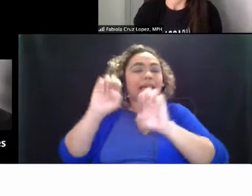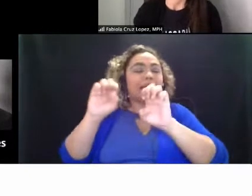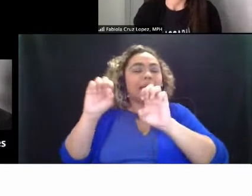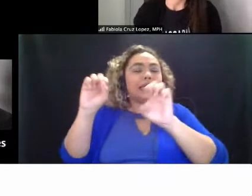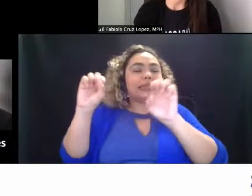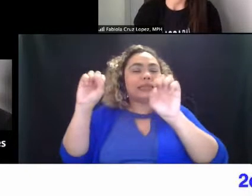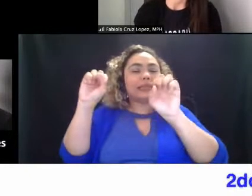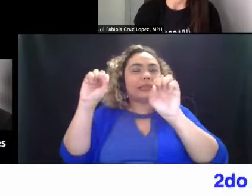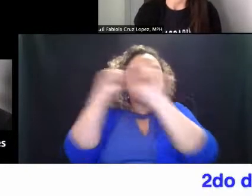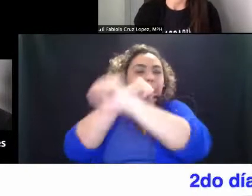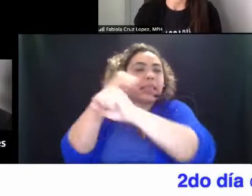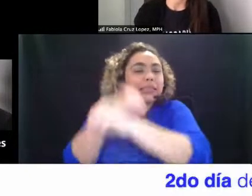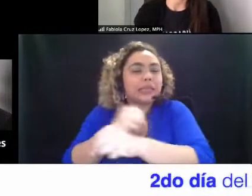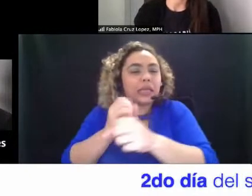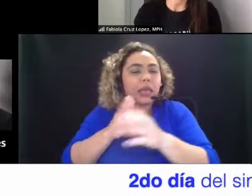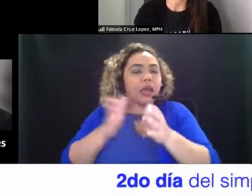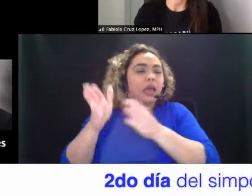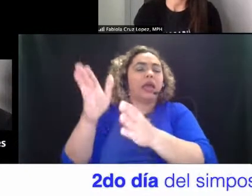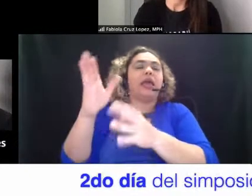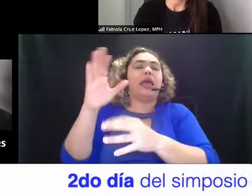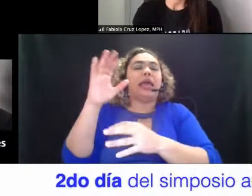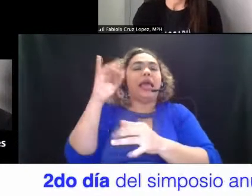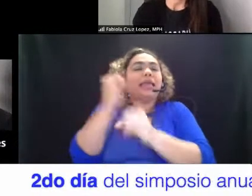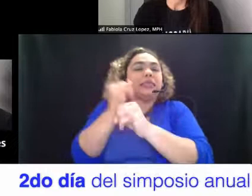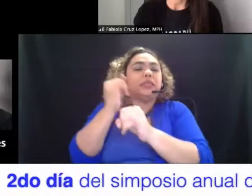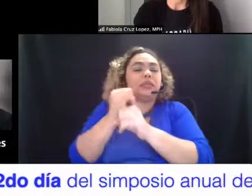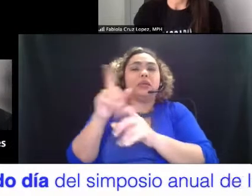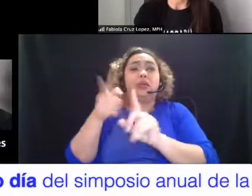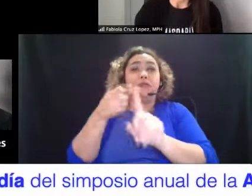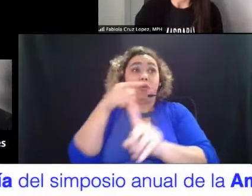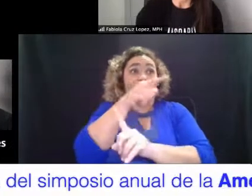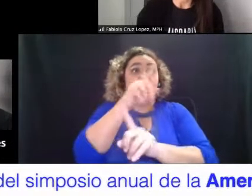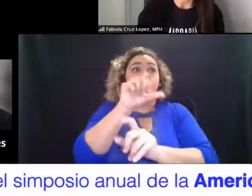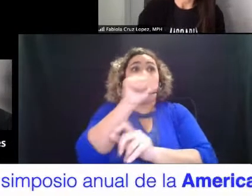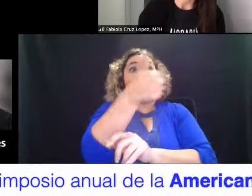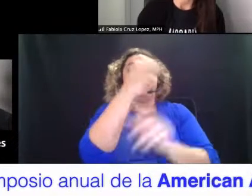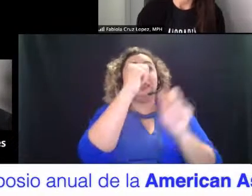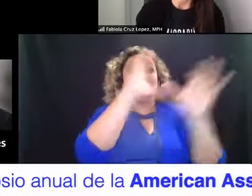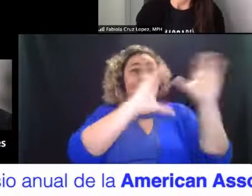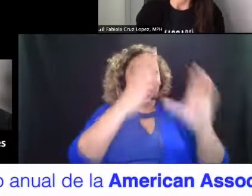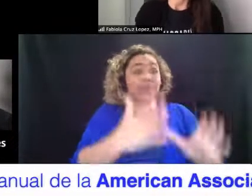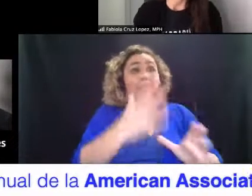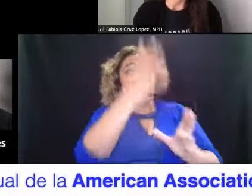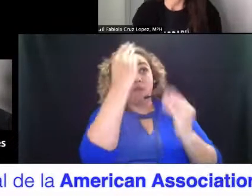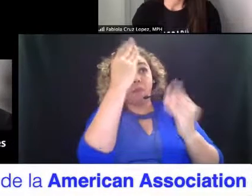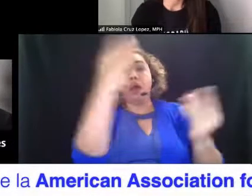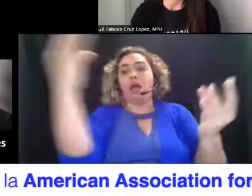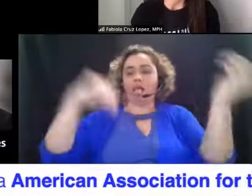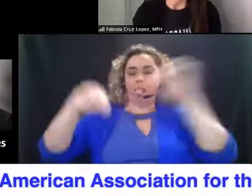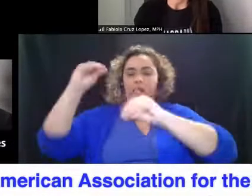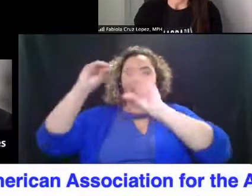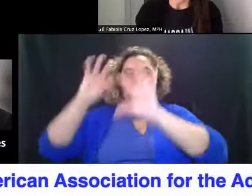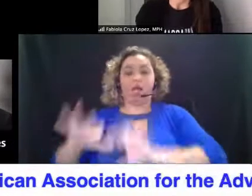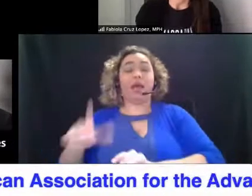data from, and other scientists. I think we must have a